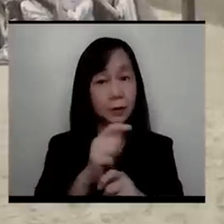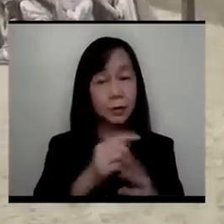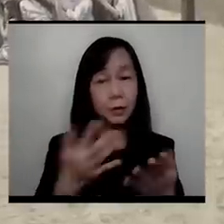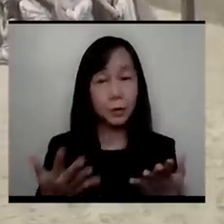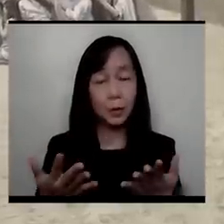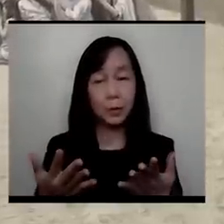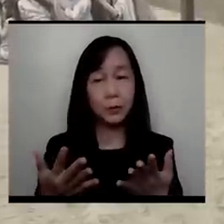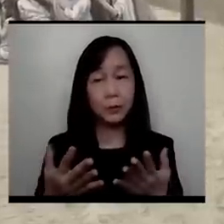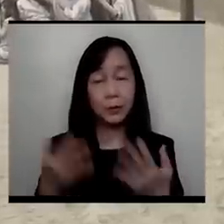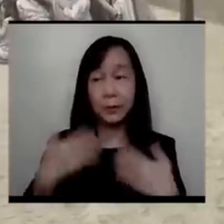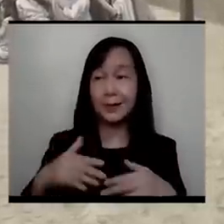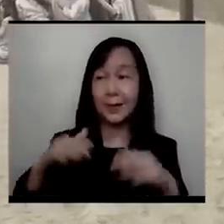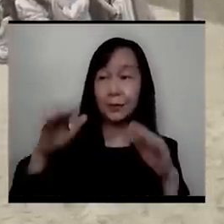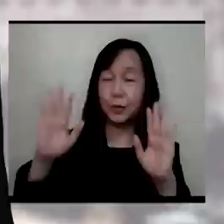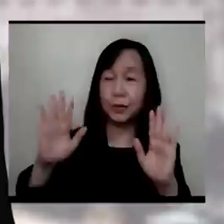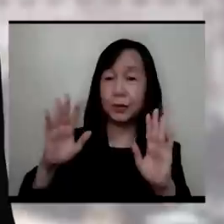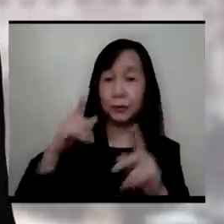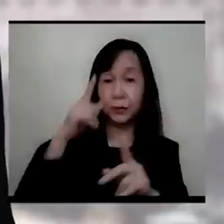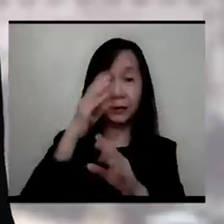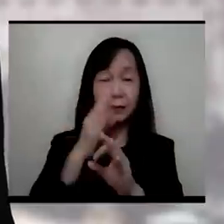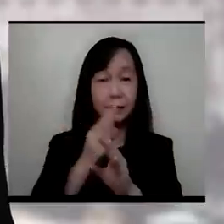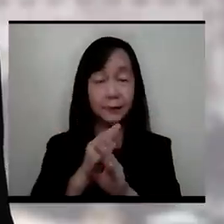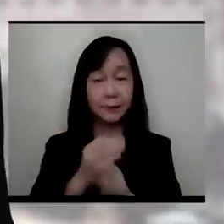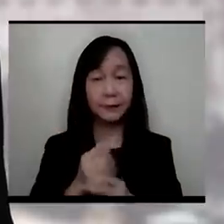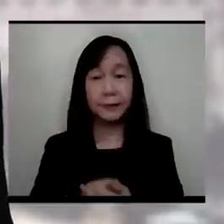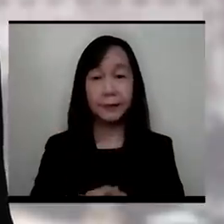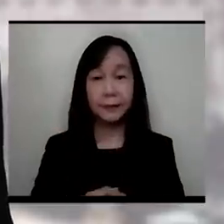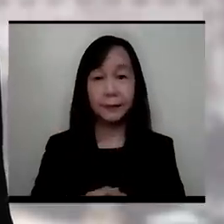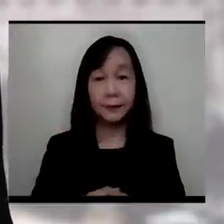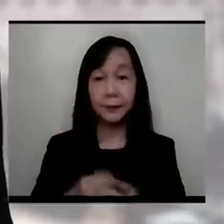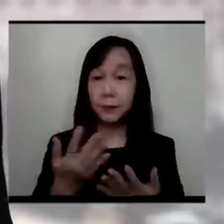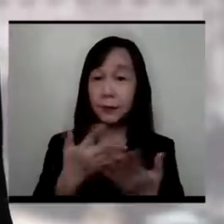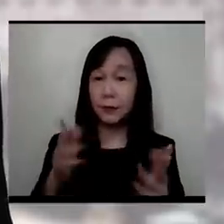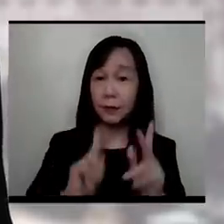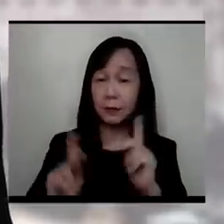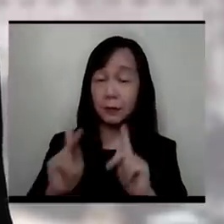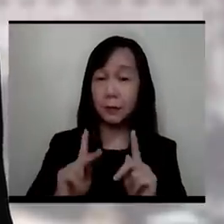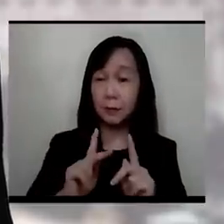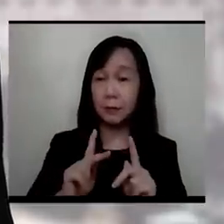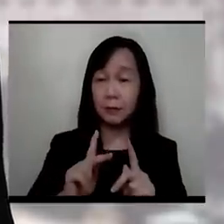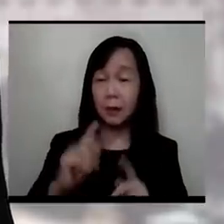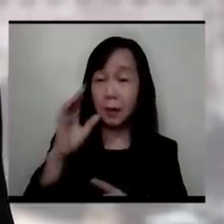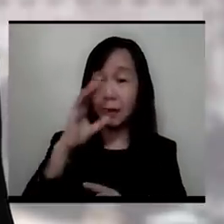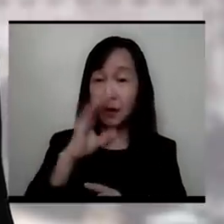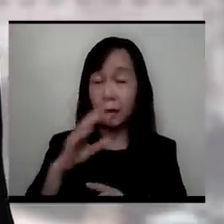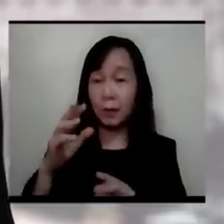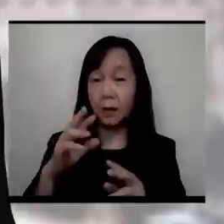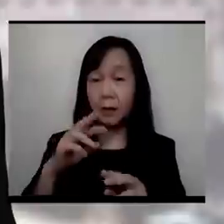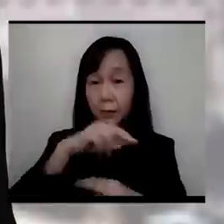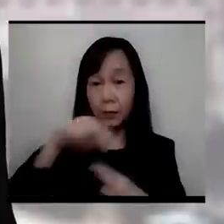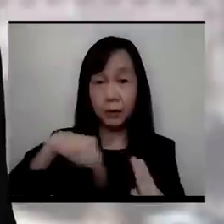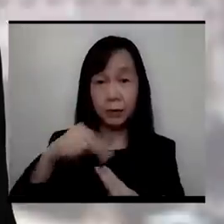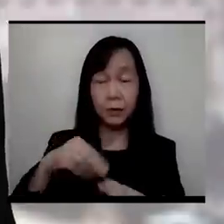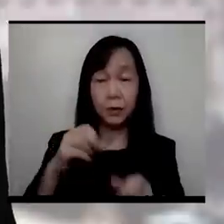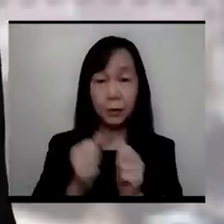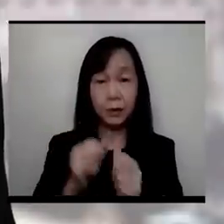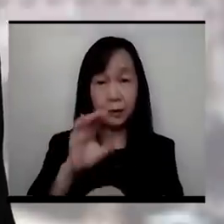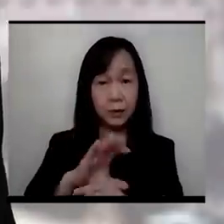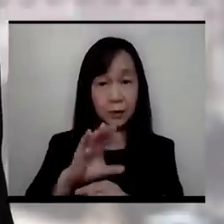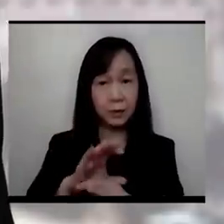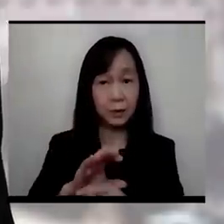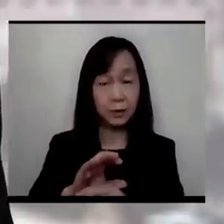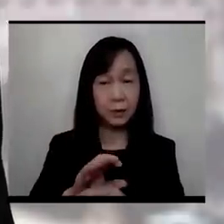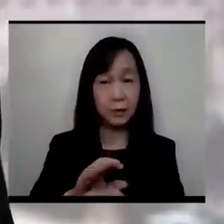Or renounced their faith If these people Sought reconciliation With the church Should the